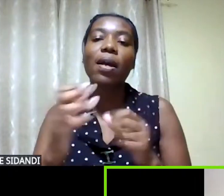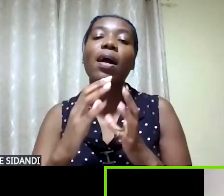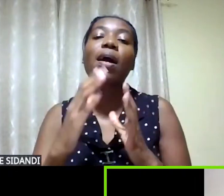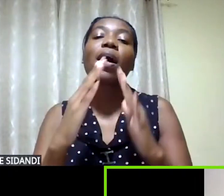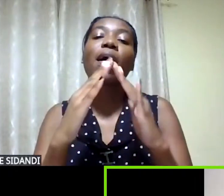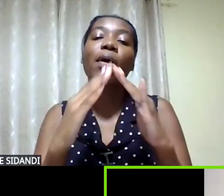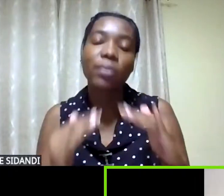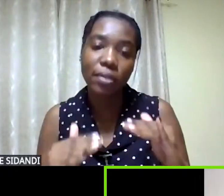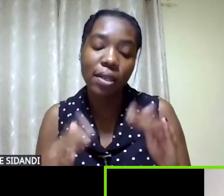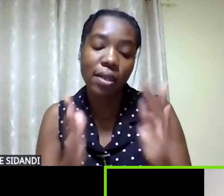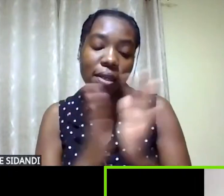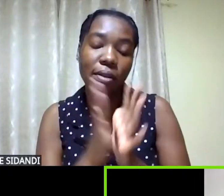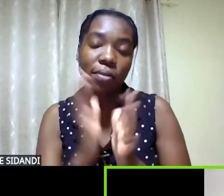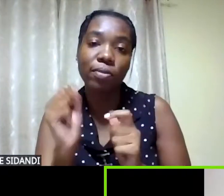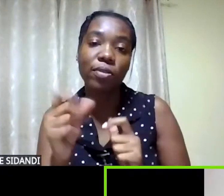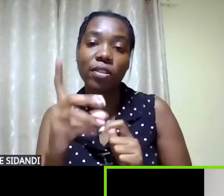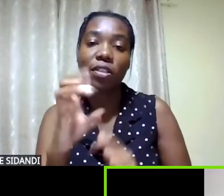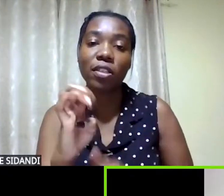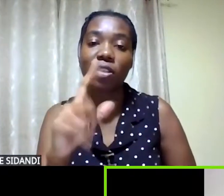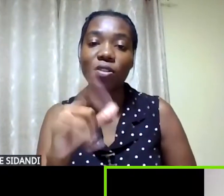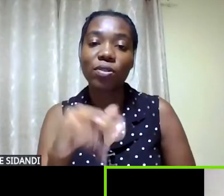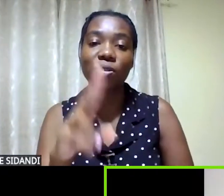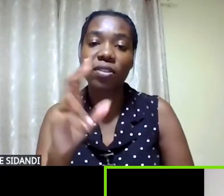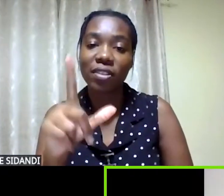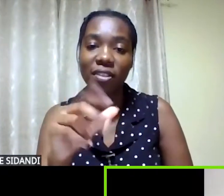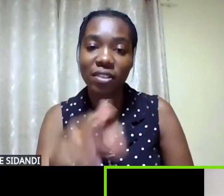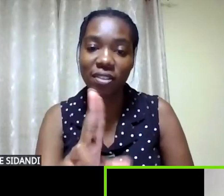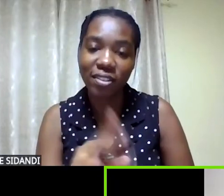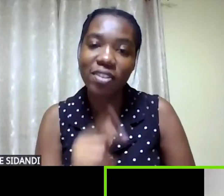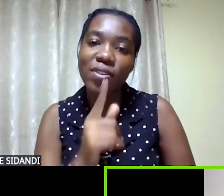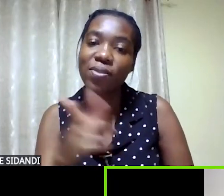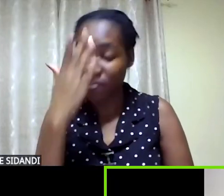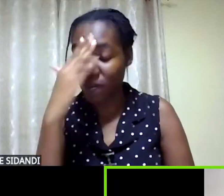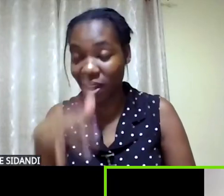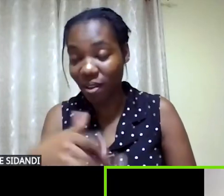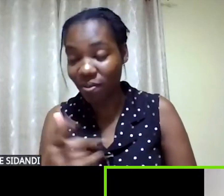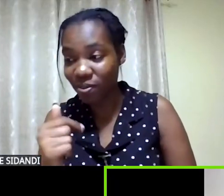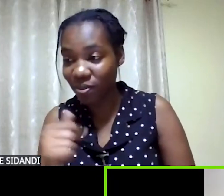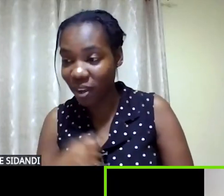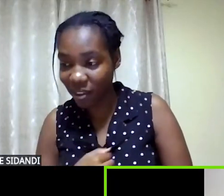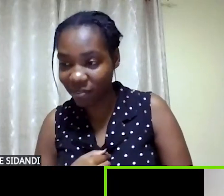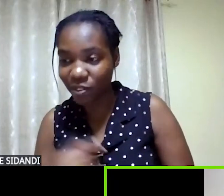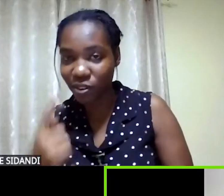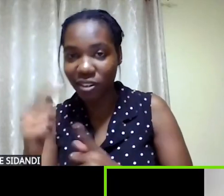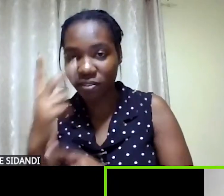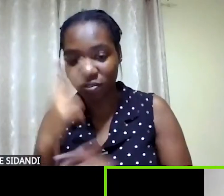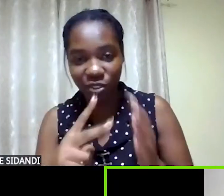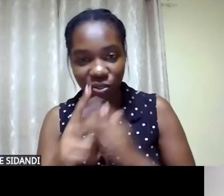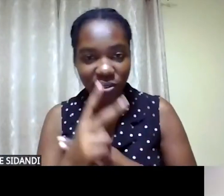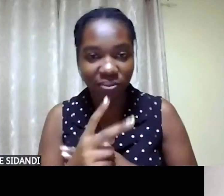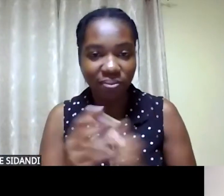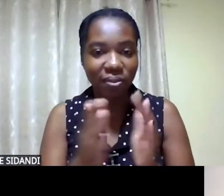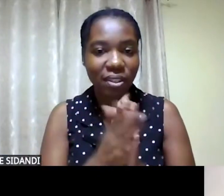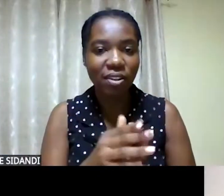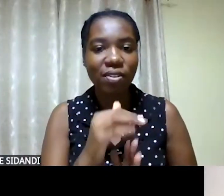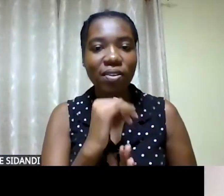Lulu that you mentioned. How do you know that you're having the right vision and not delusions of grandeur that you